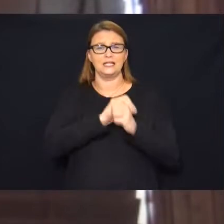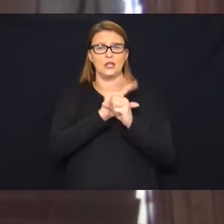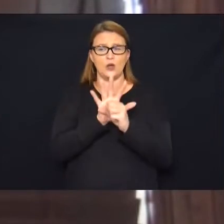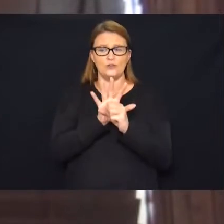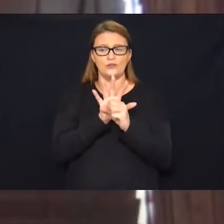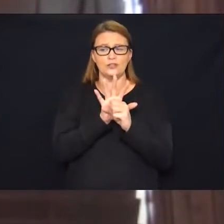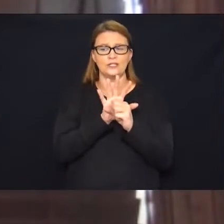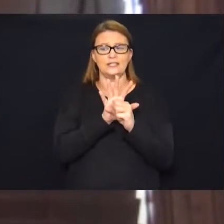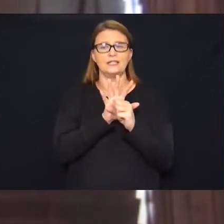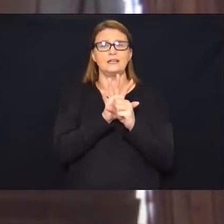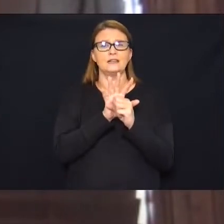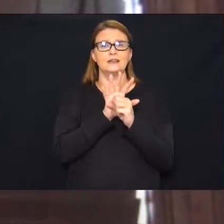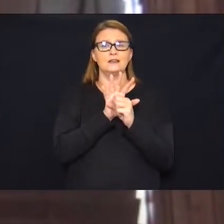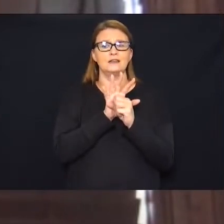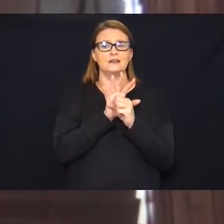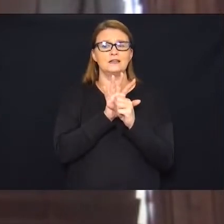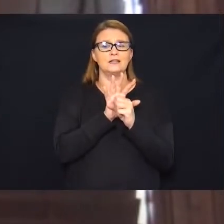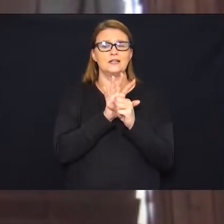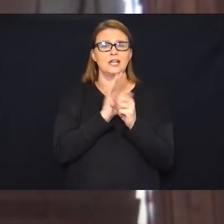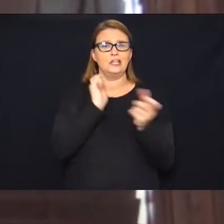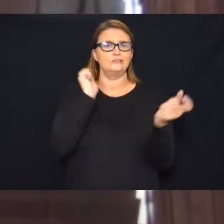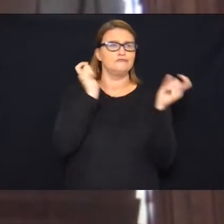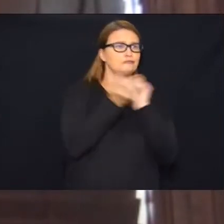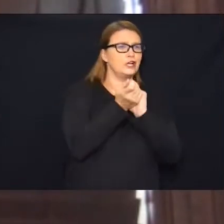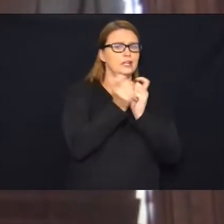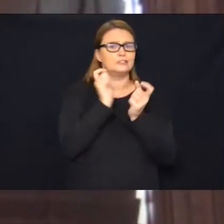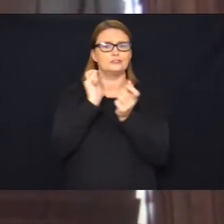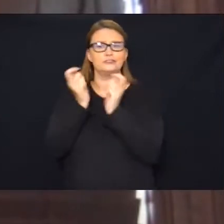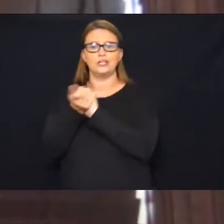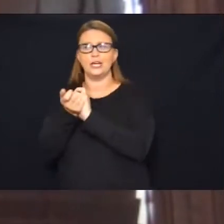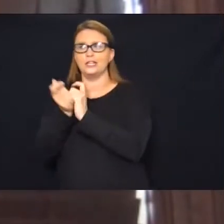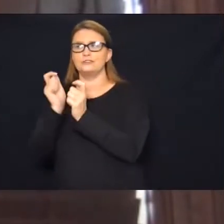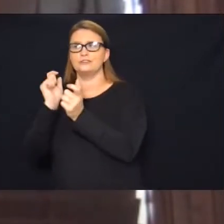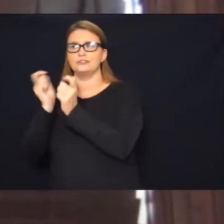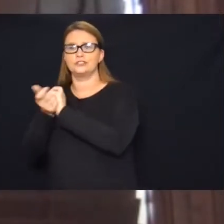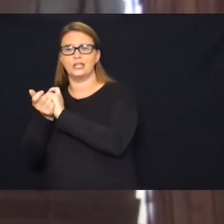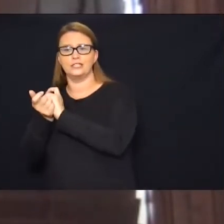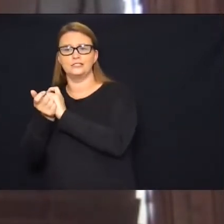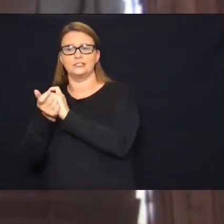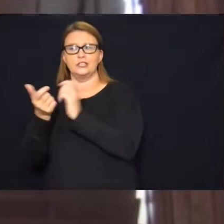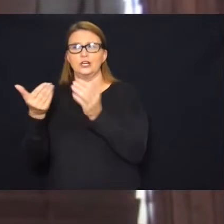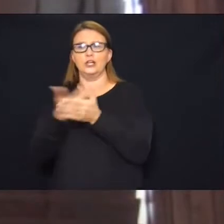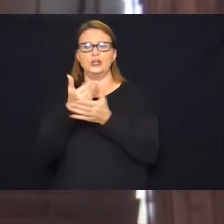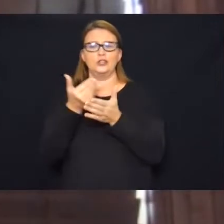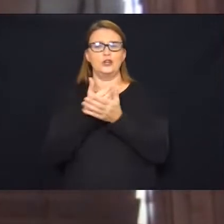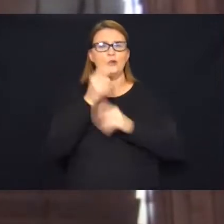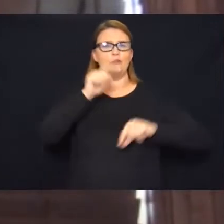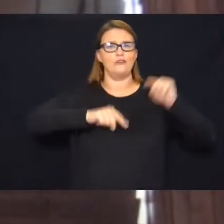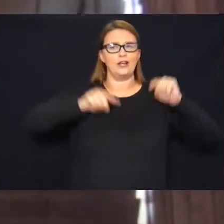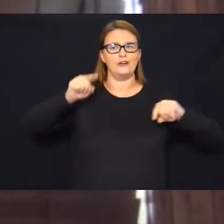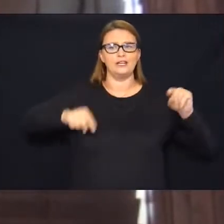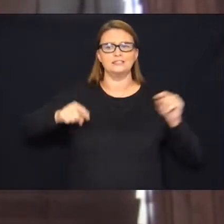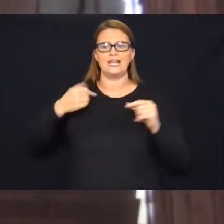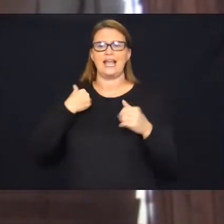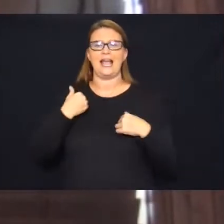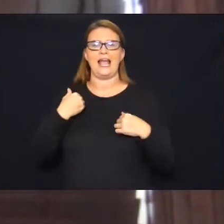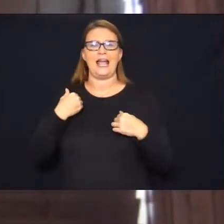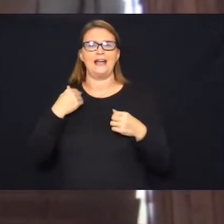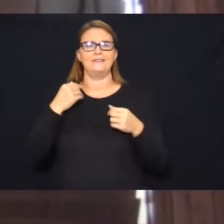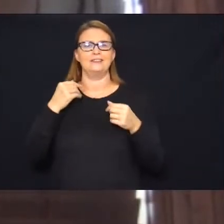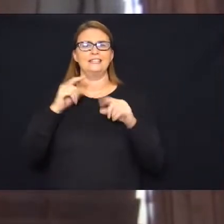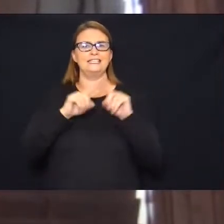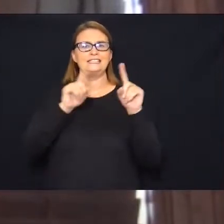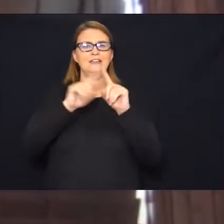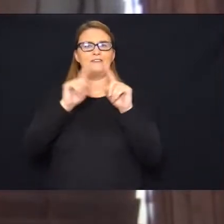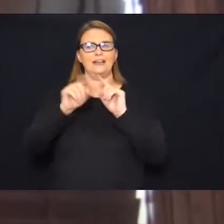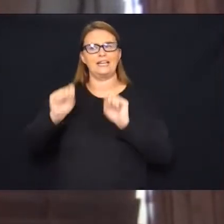COVID virus mutate and create these new variants that have had increasing capabilities